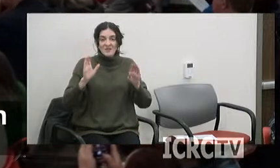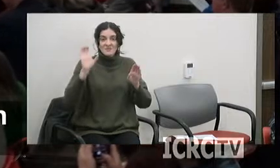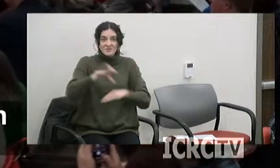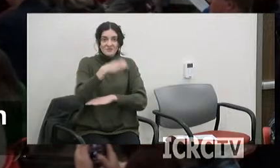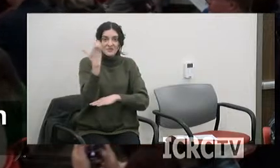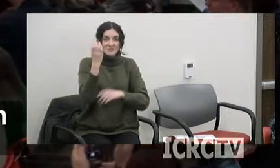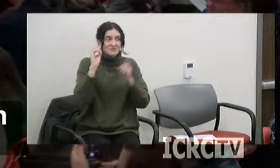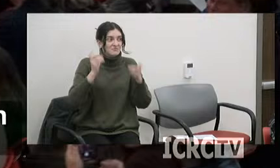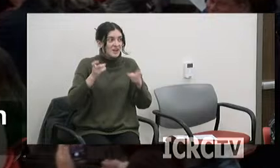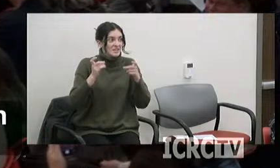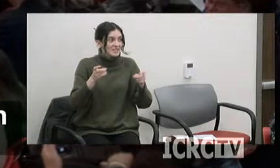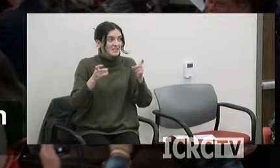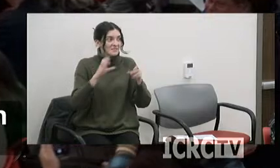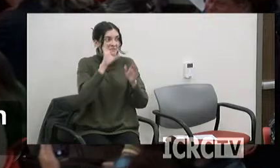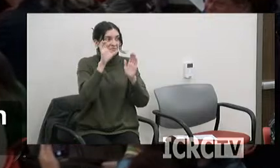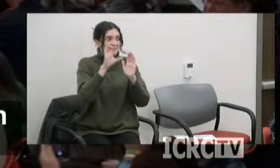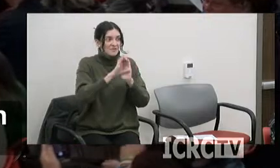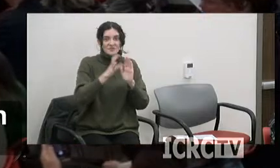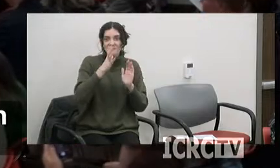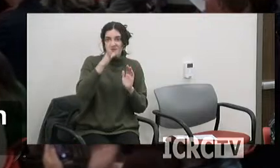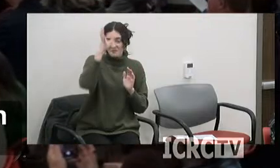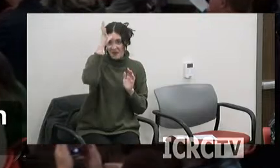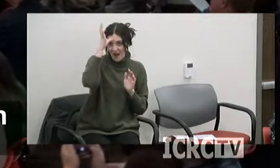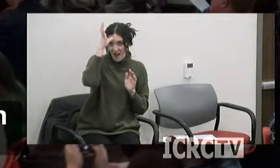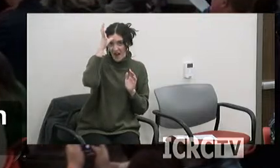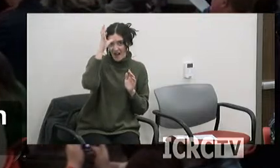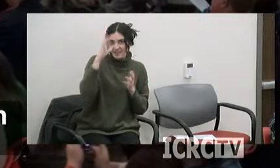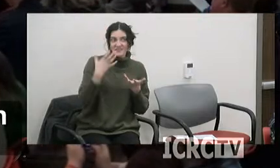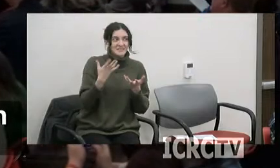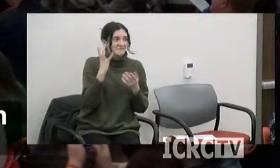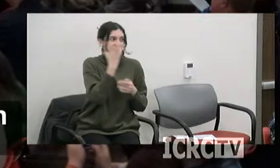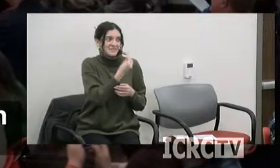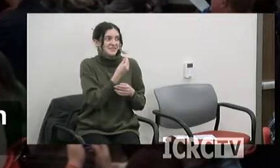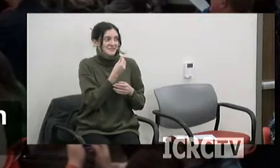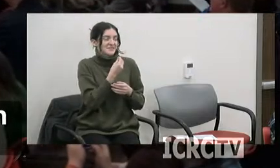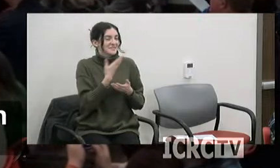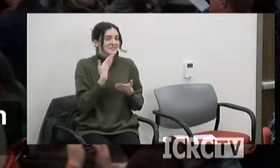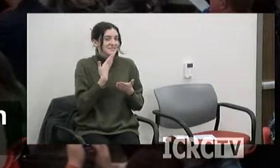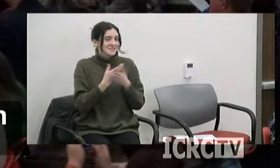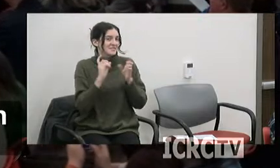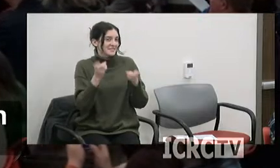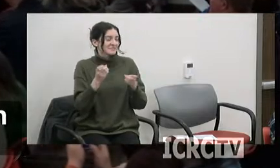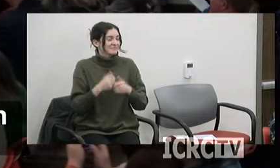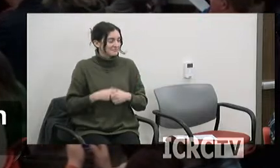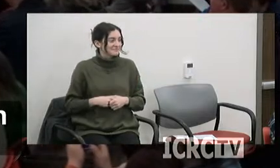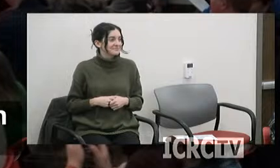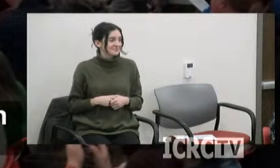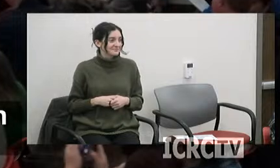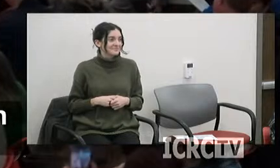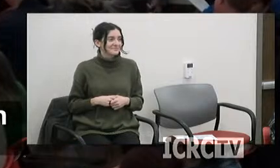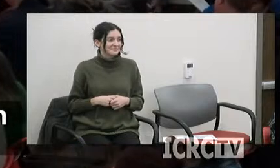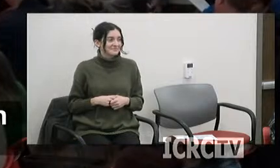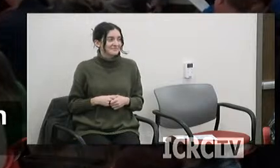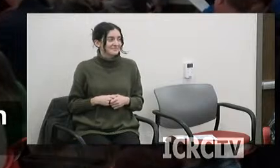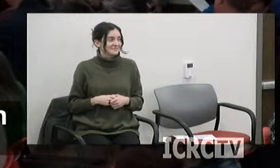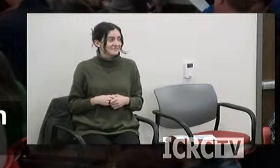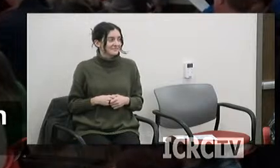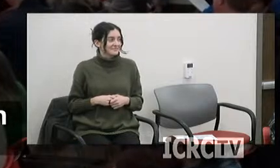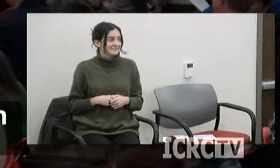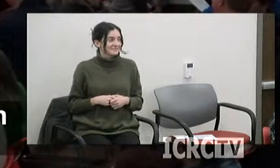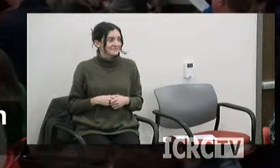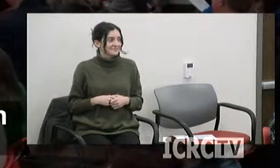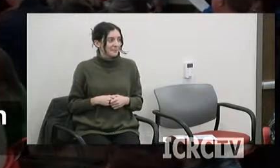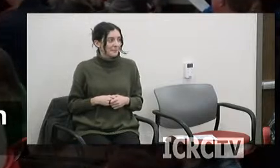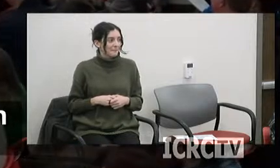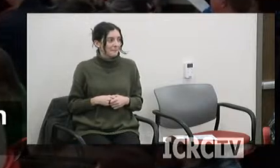in the back row over there. A vector image of her parents. How beautiful is that? Congratulations, Alexis. Great